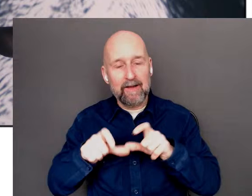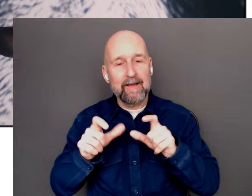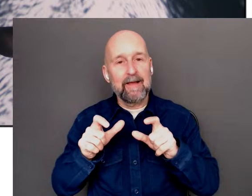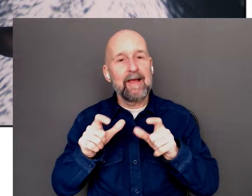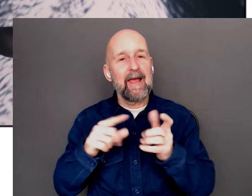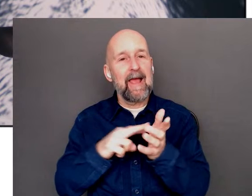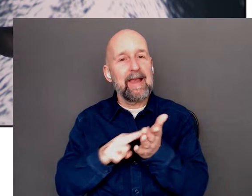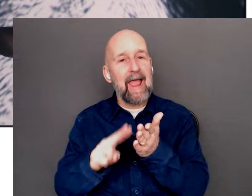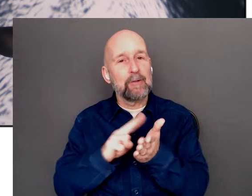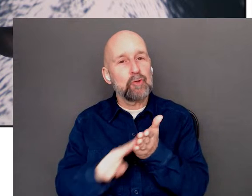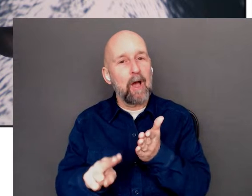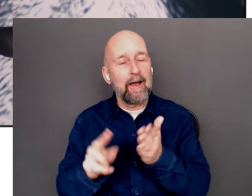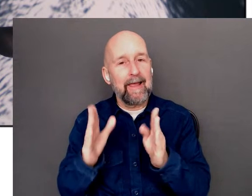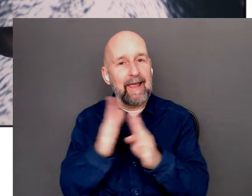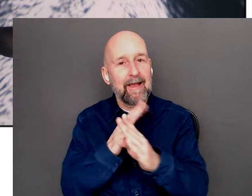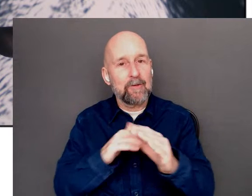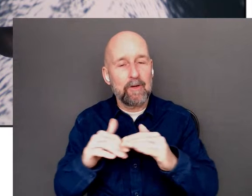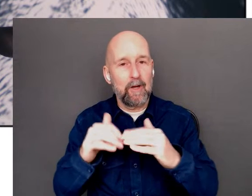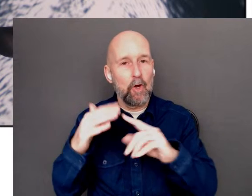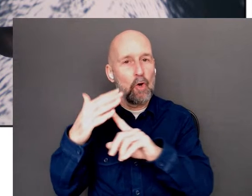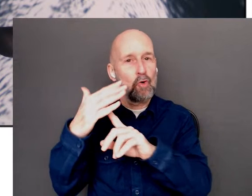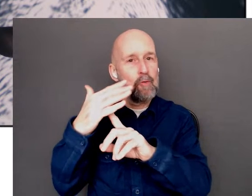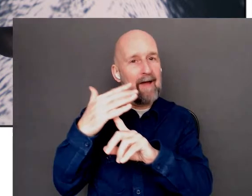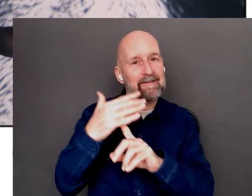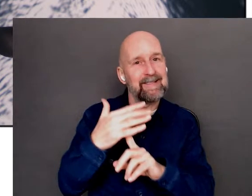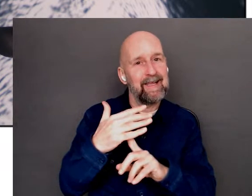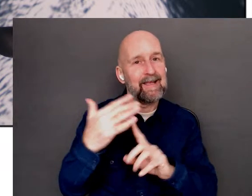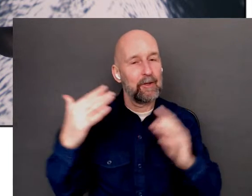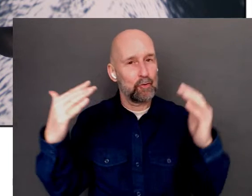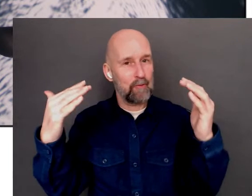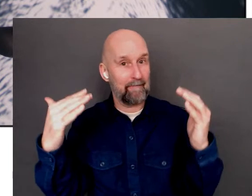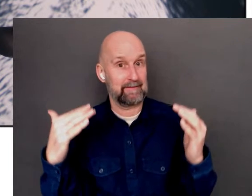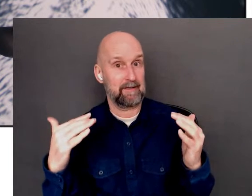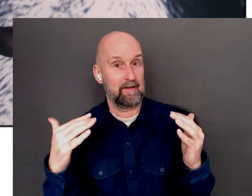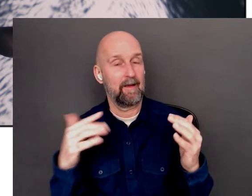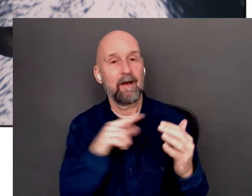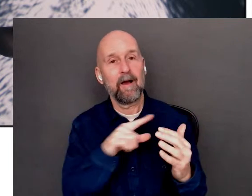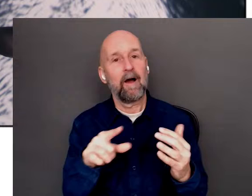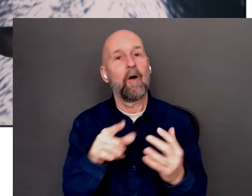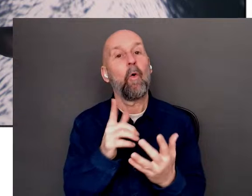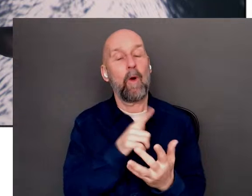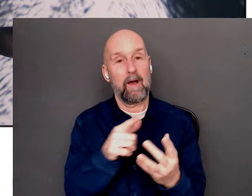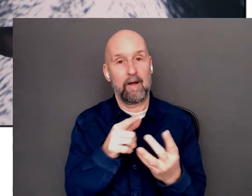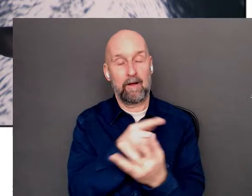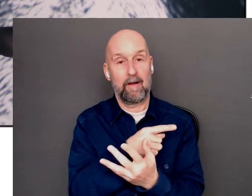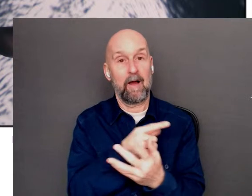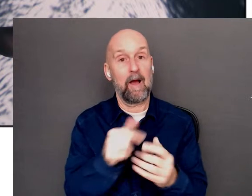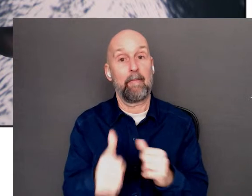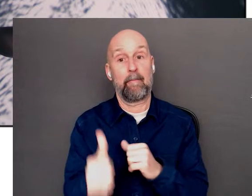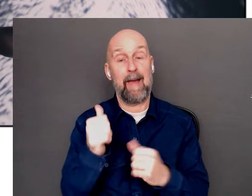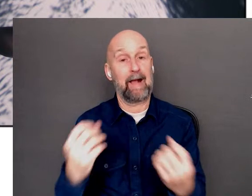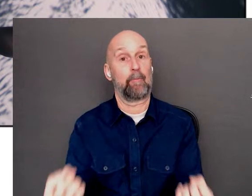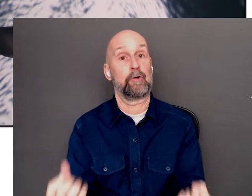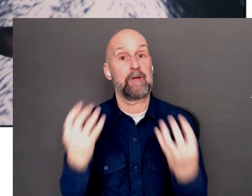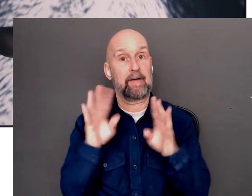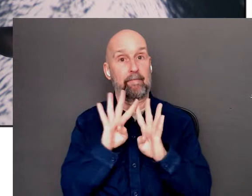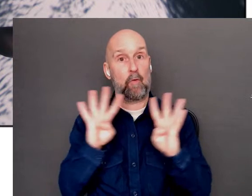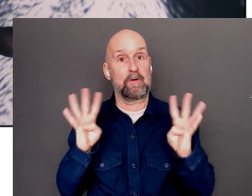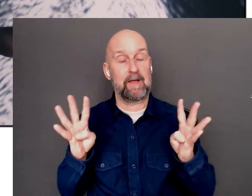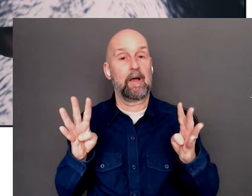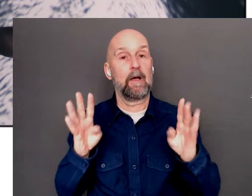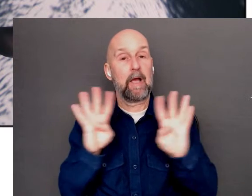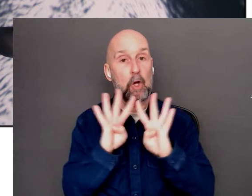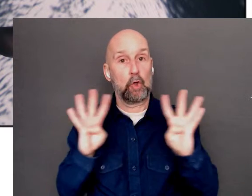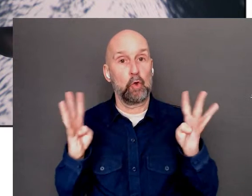but namely gravity in this instance. And it's a four-sided back projected spandex cube where